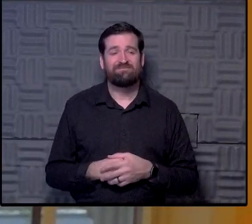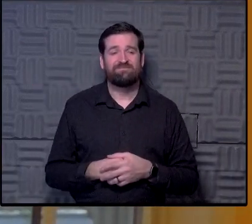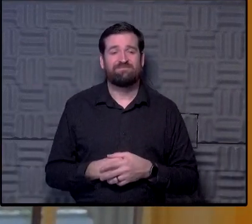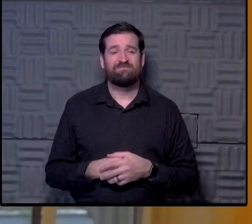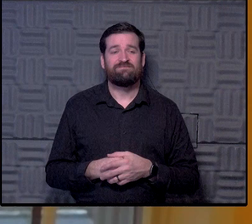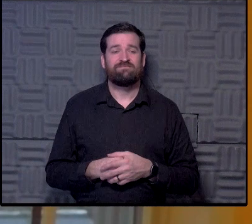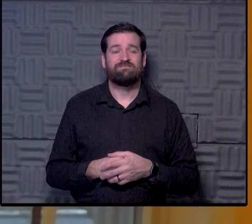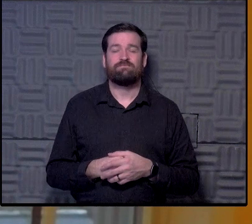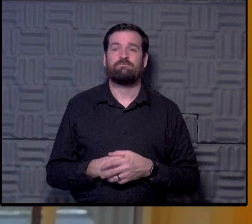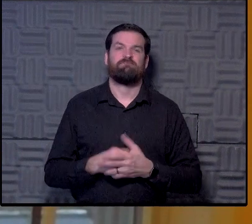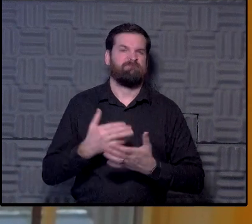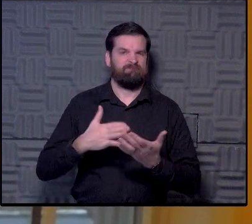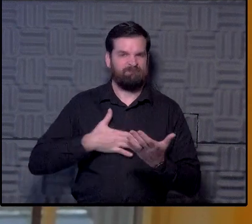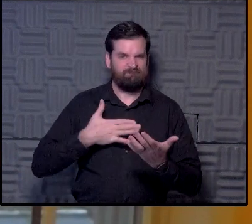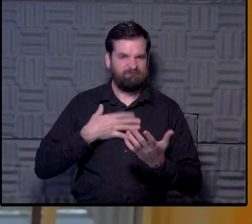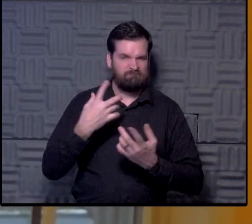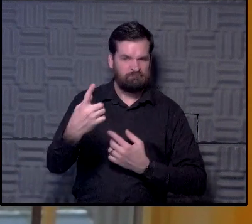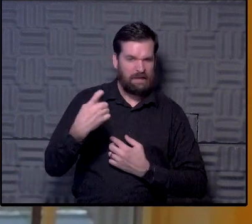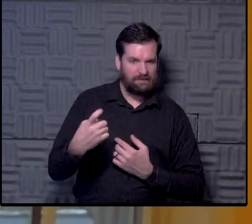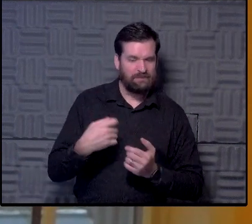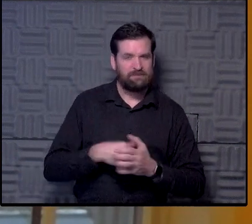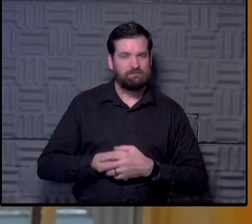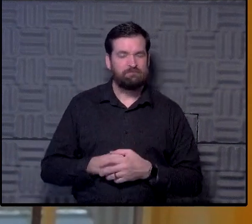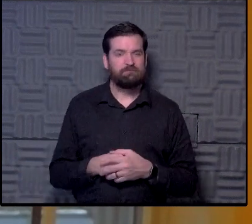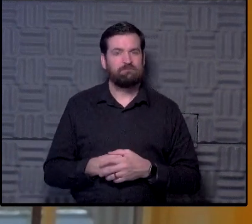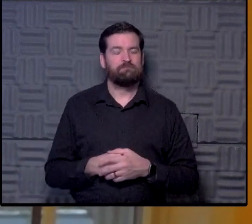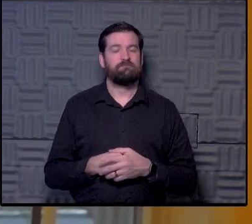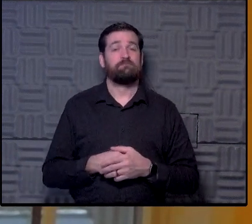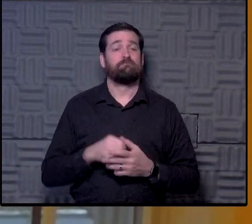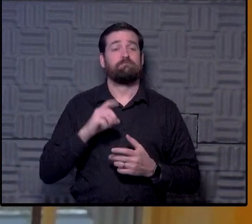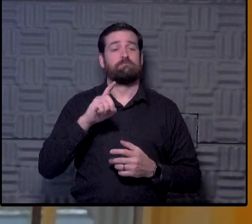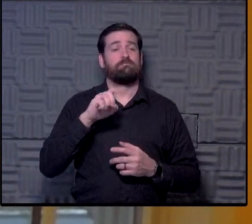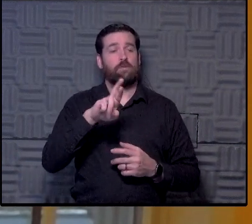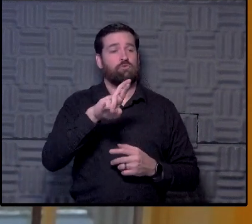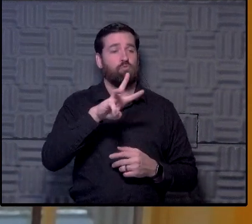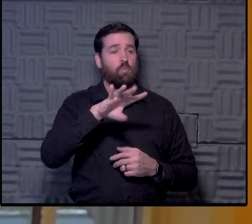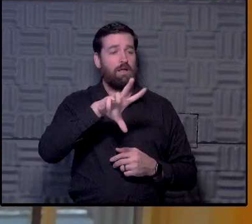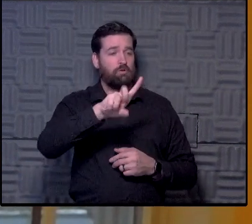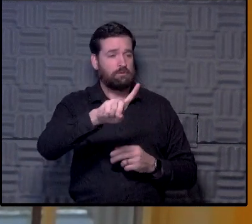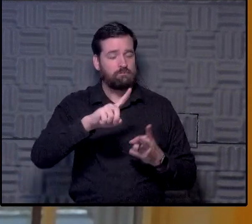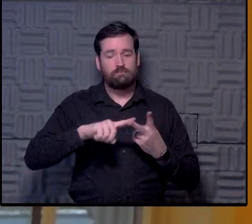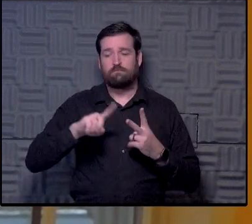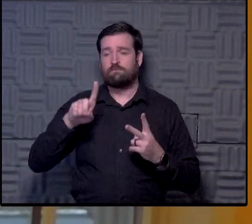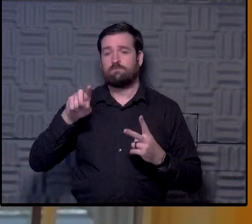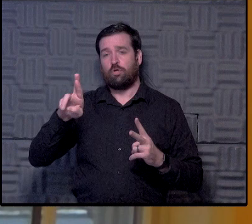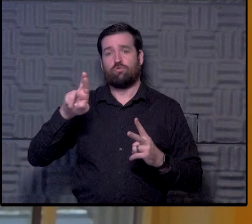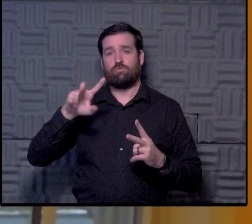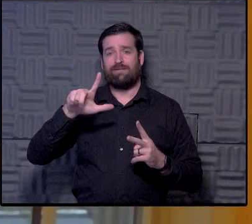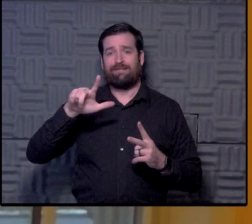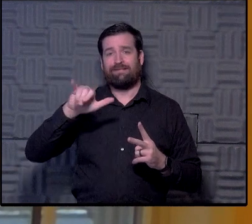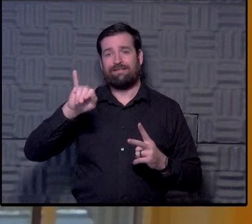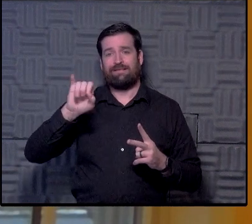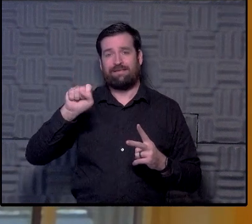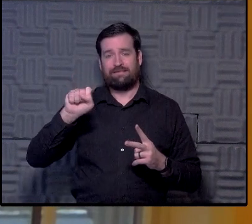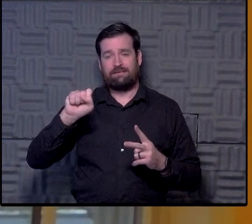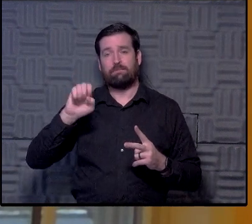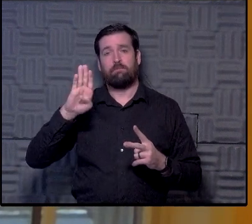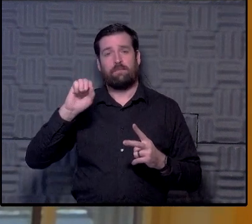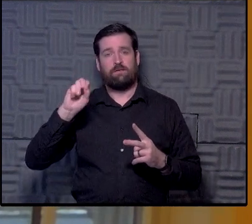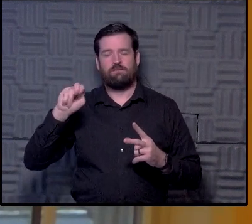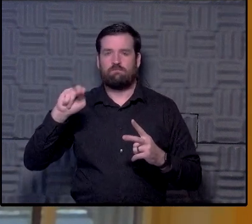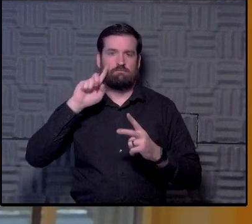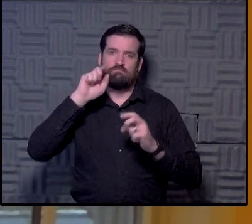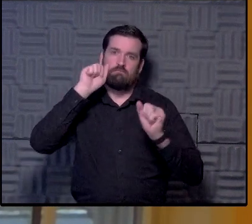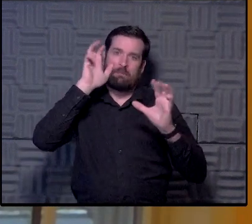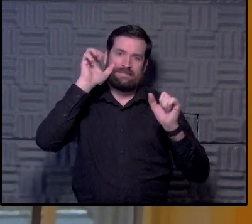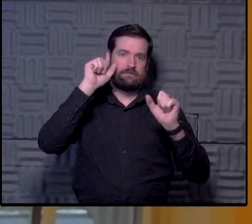think I'm glad you asked me that, because I think that Dr. Wild and Dr. Lisbon both shared some amazing data that really talks about what